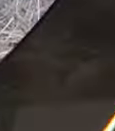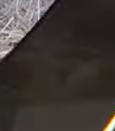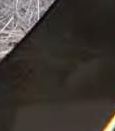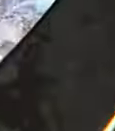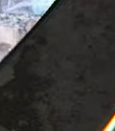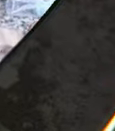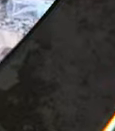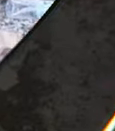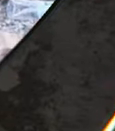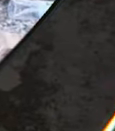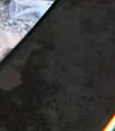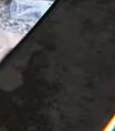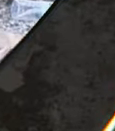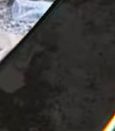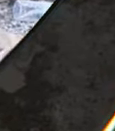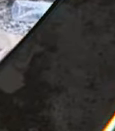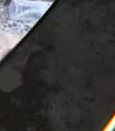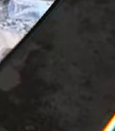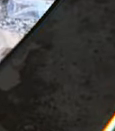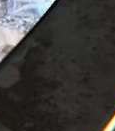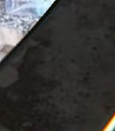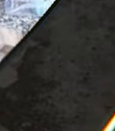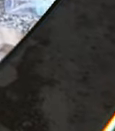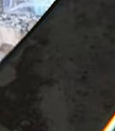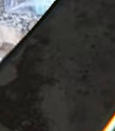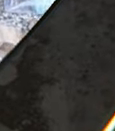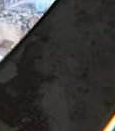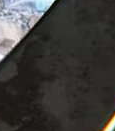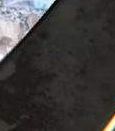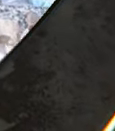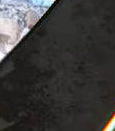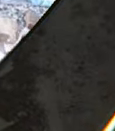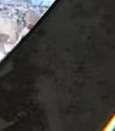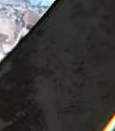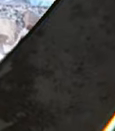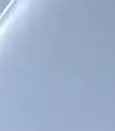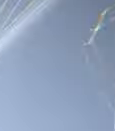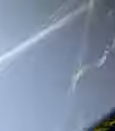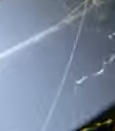And in more news, two suspected thugs lynched in Wolverhampton.